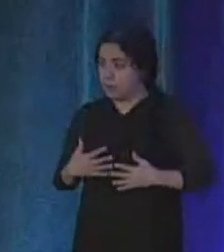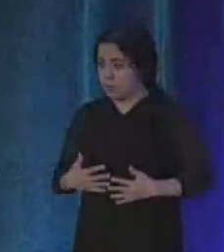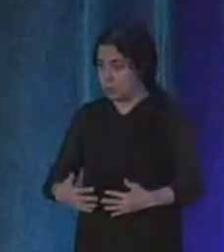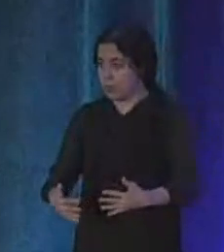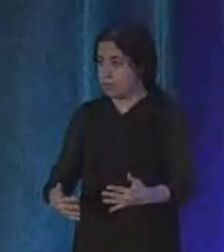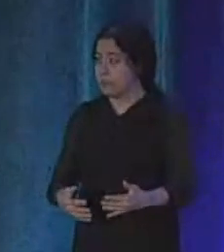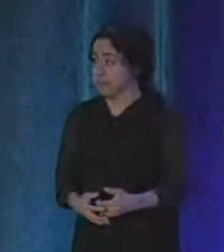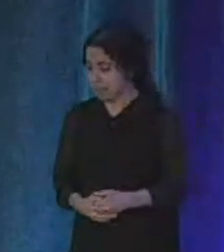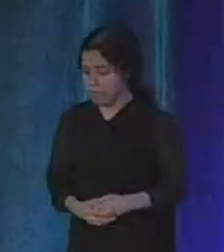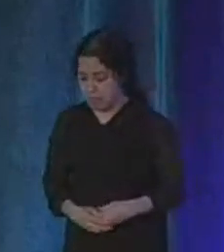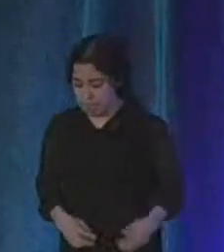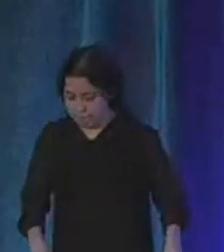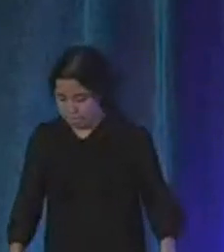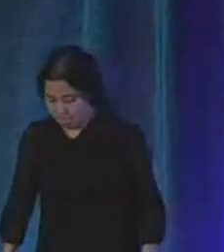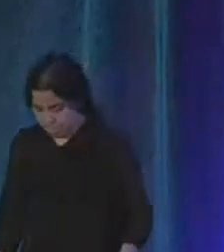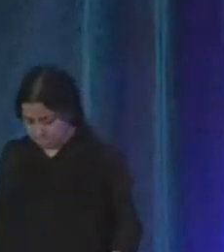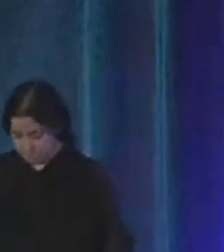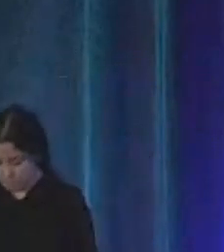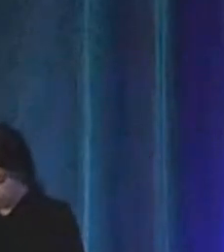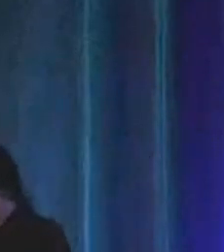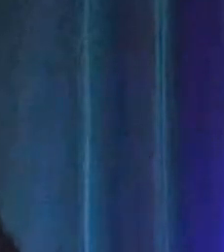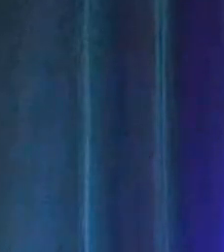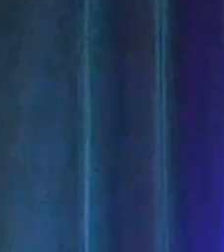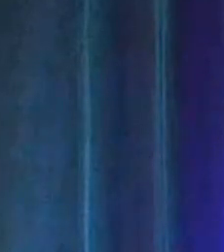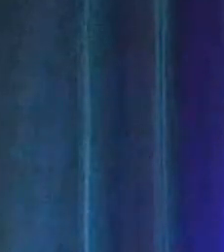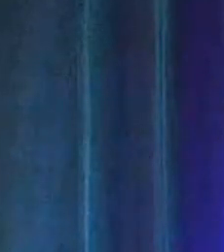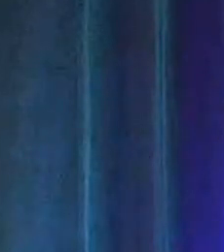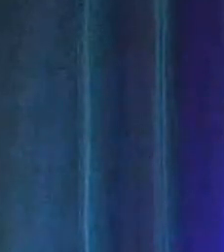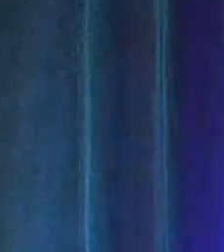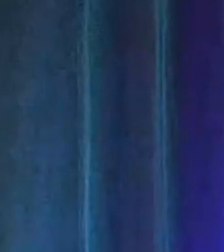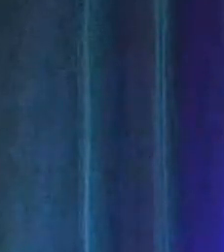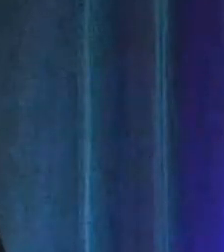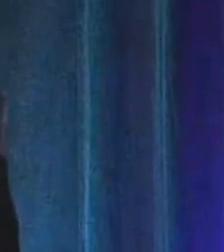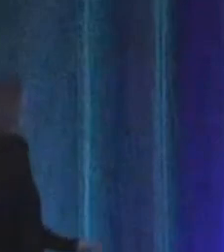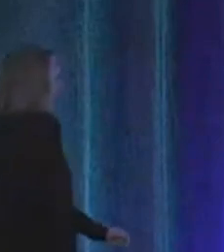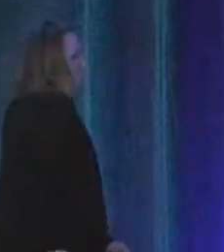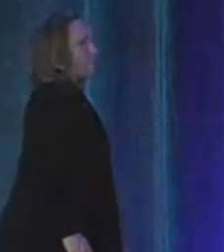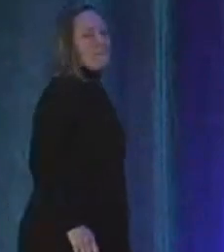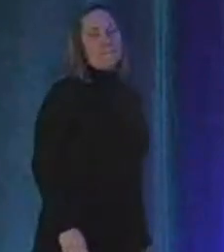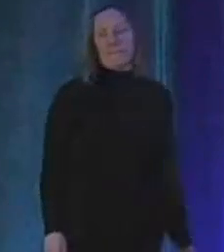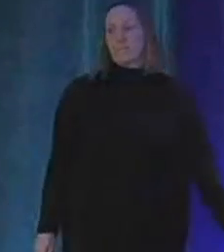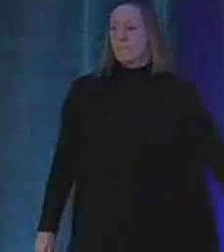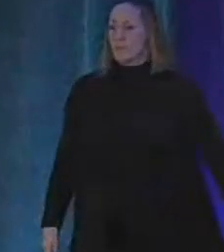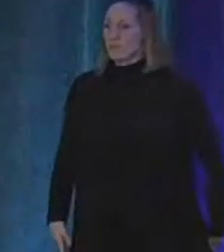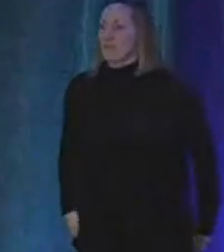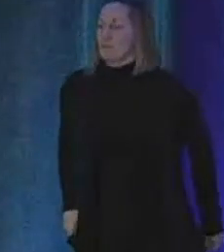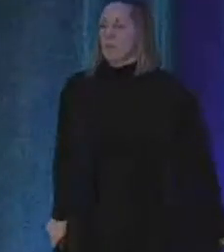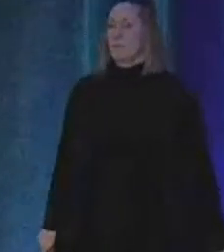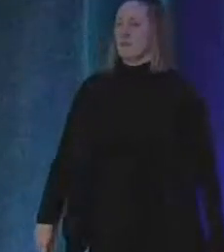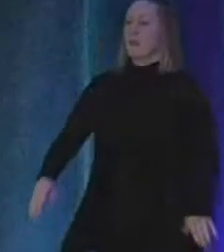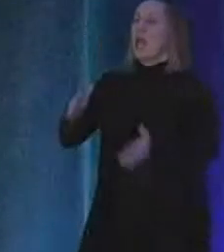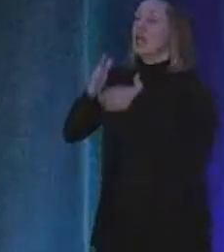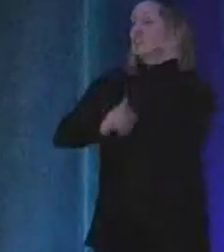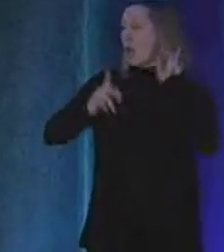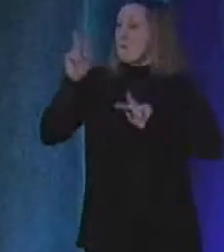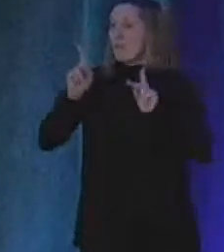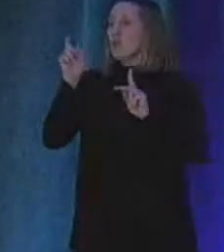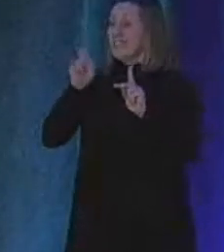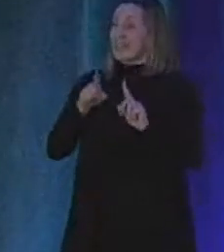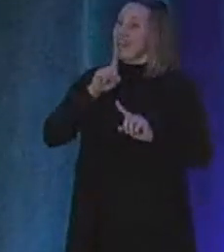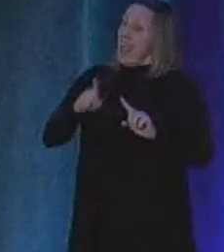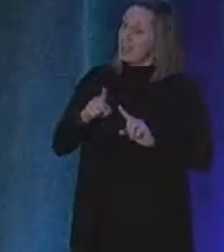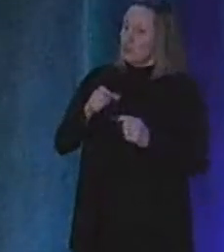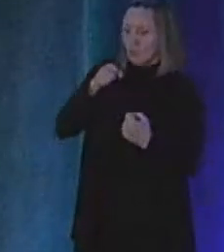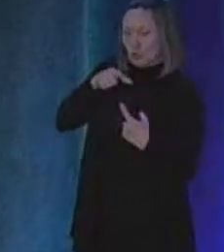people, they need a little bit of a physical trigger to get that relaxation piece in, but typically a concerted,